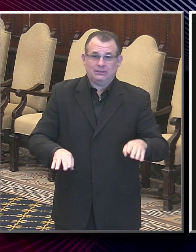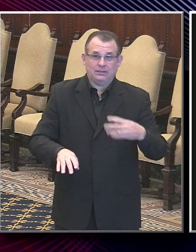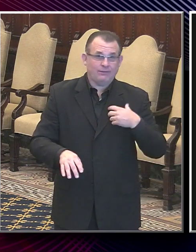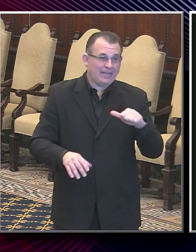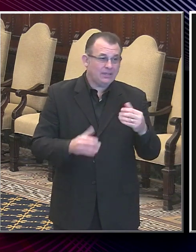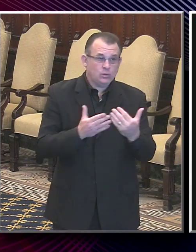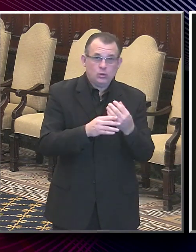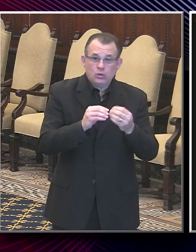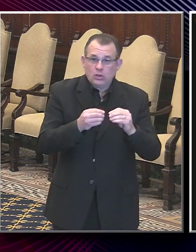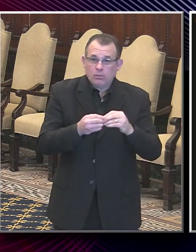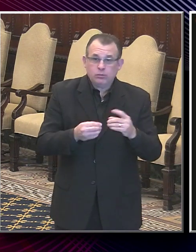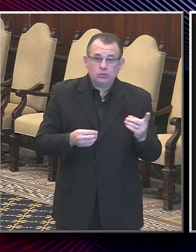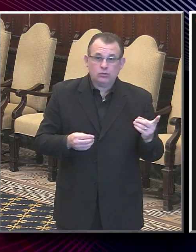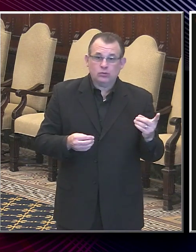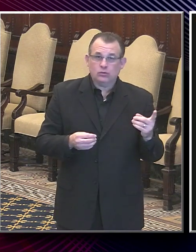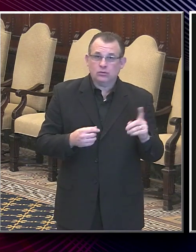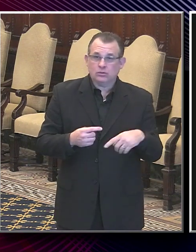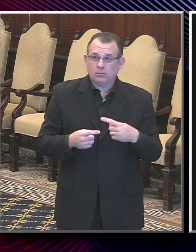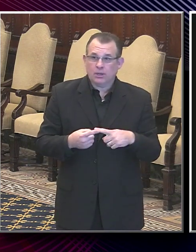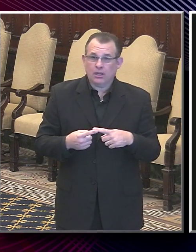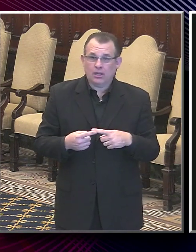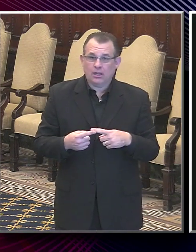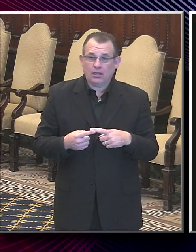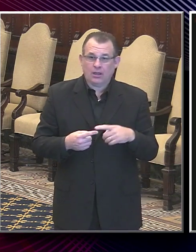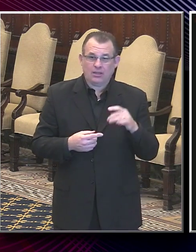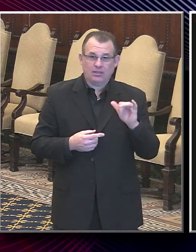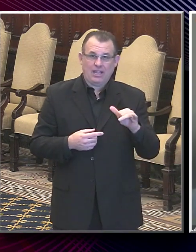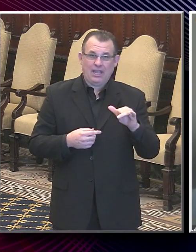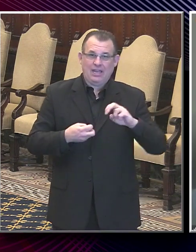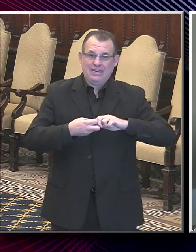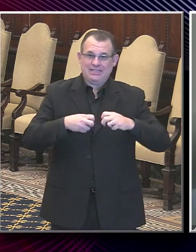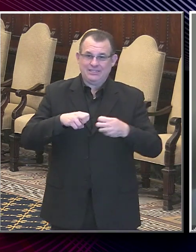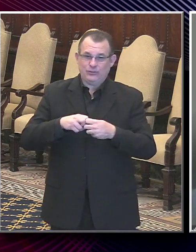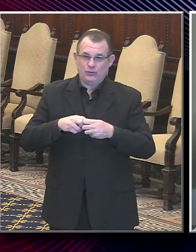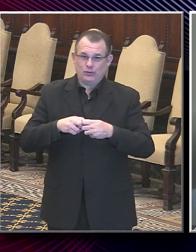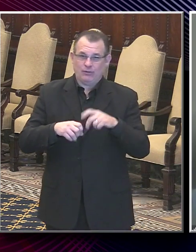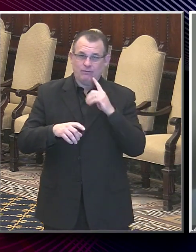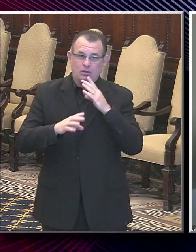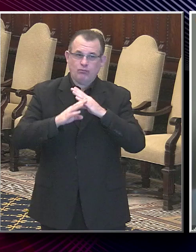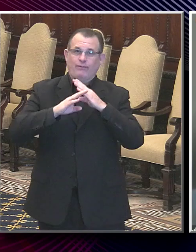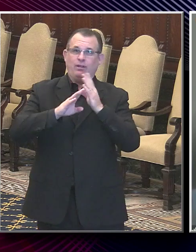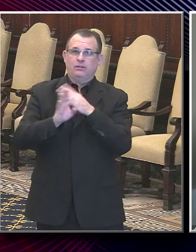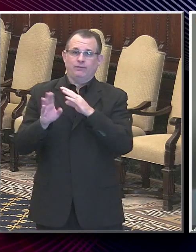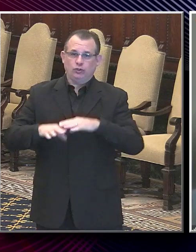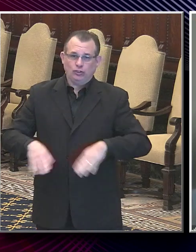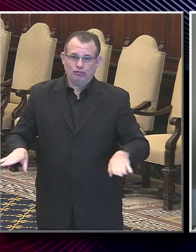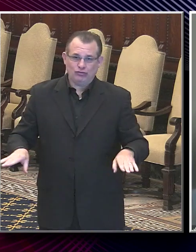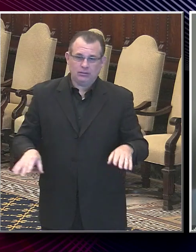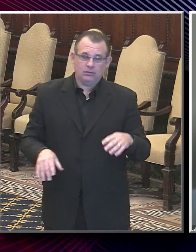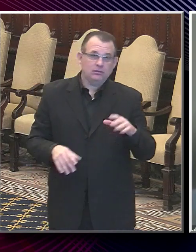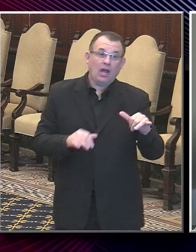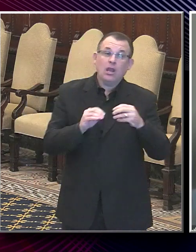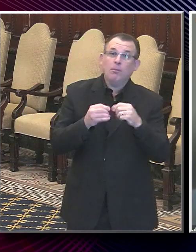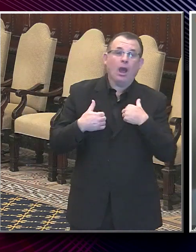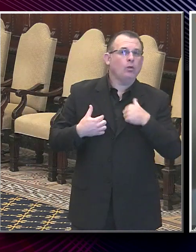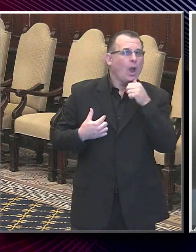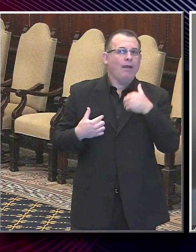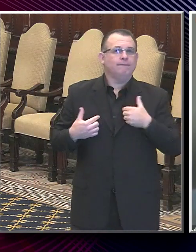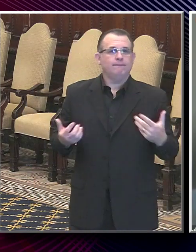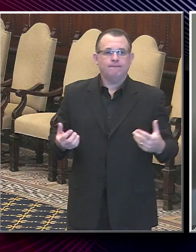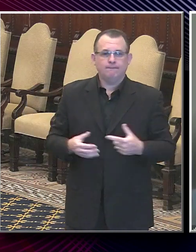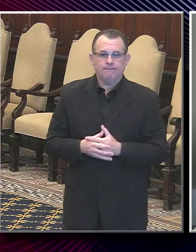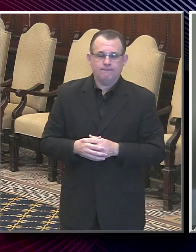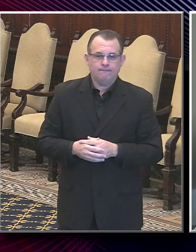numbers regarding that issue. I don't have updated numbers, but I can tell you that we are very much worried about